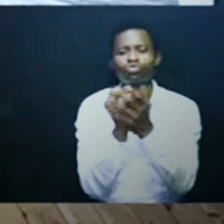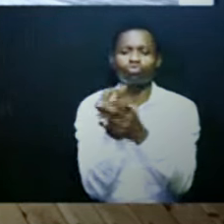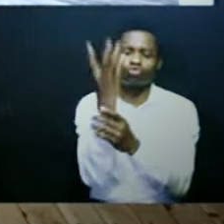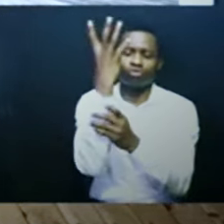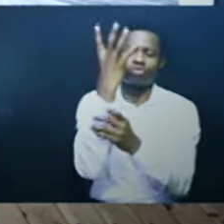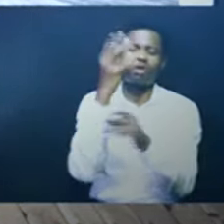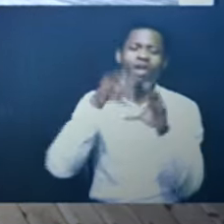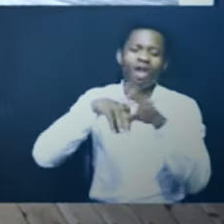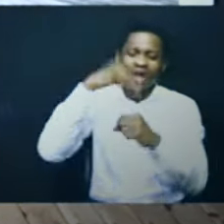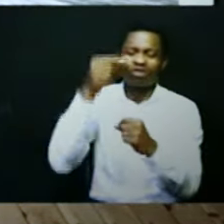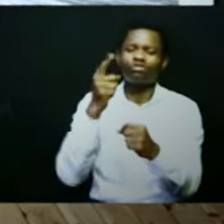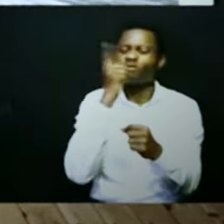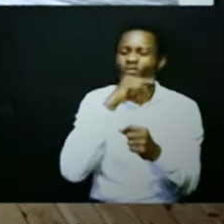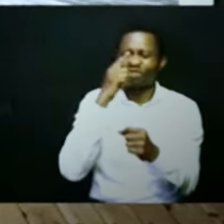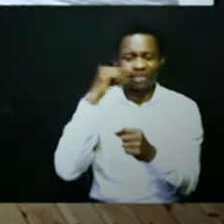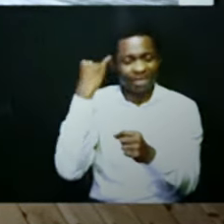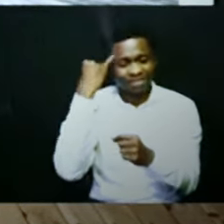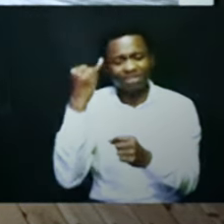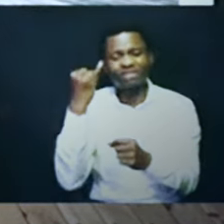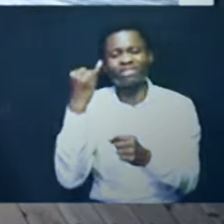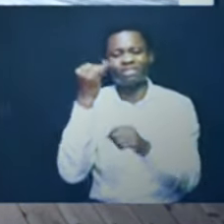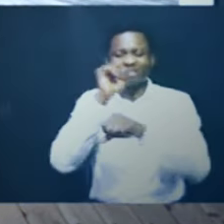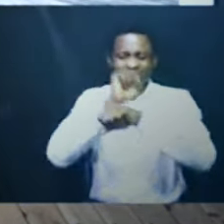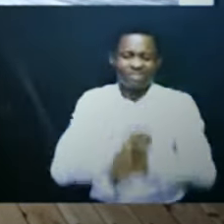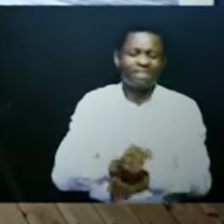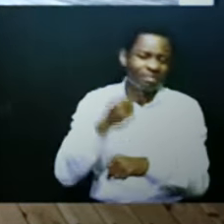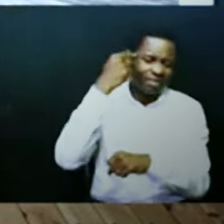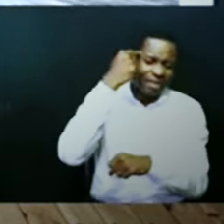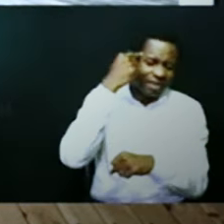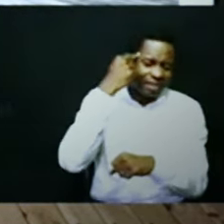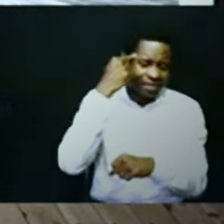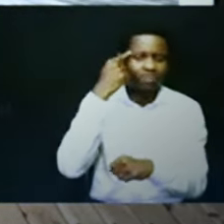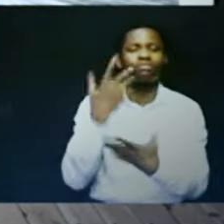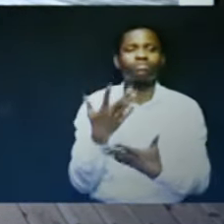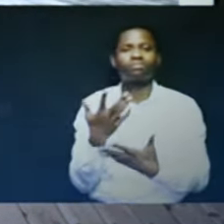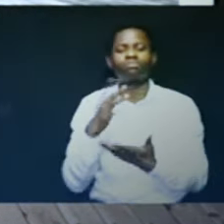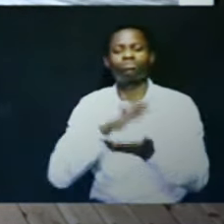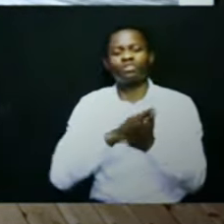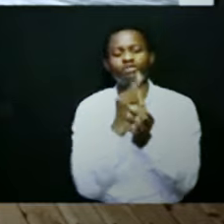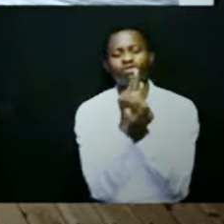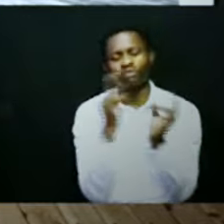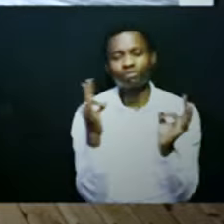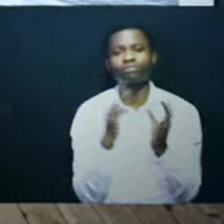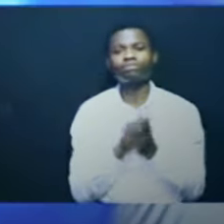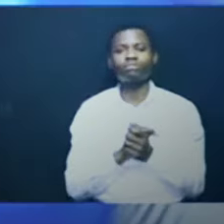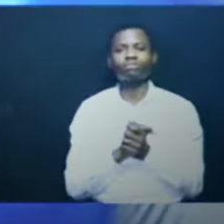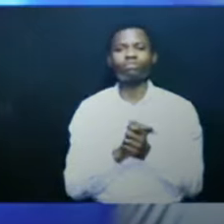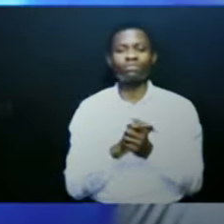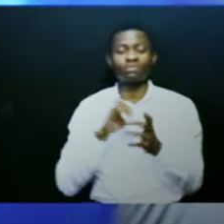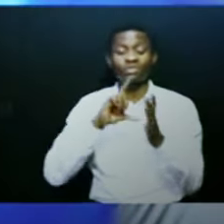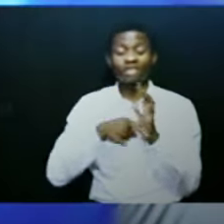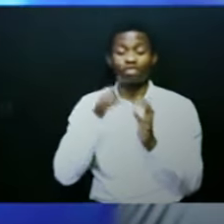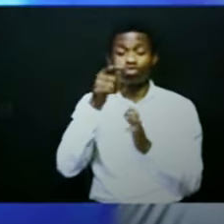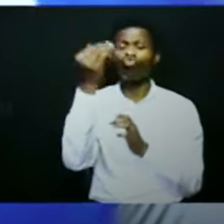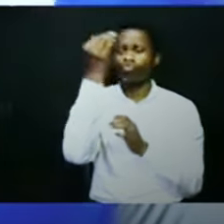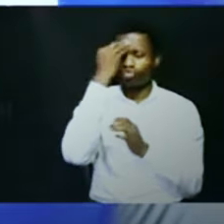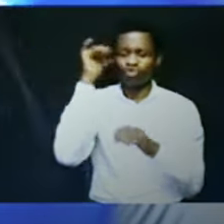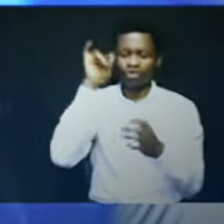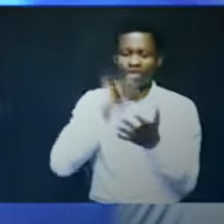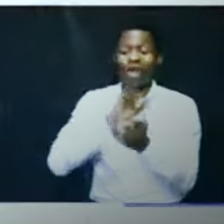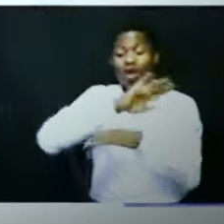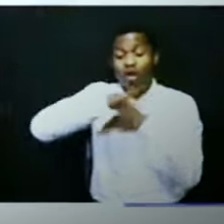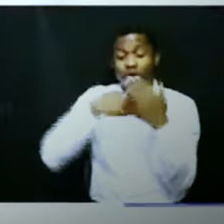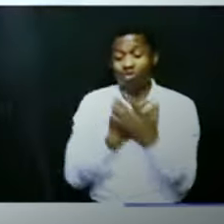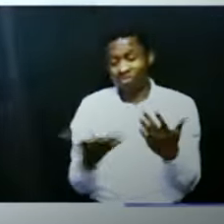superstition and slavish mentality. Free. Let And you will know that all things are